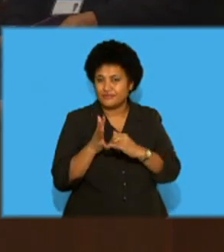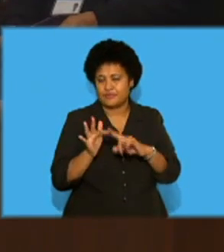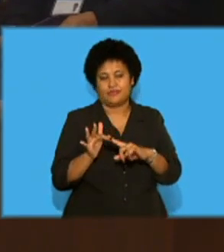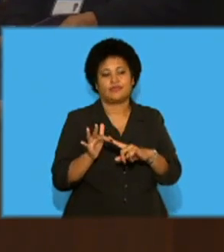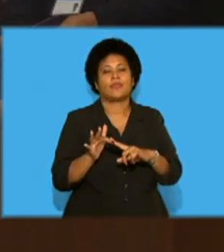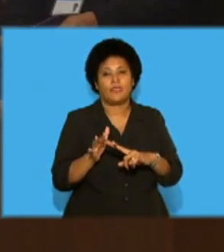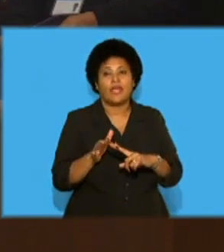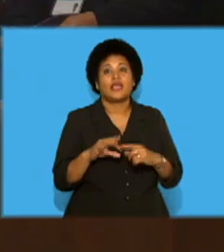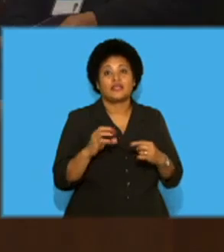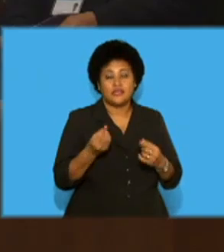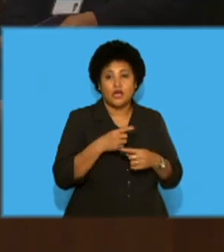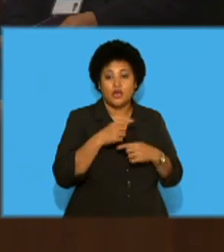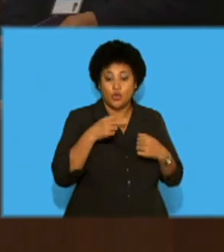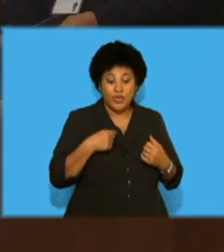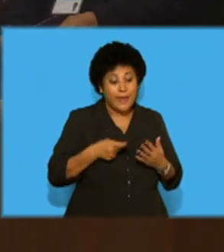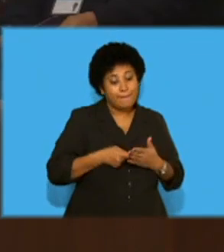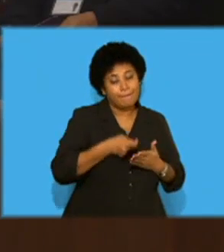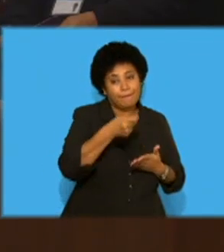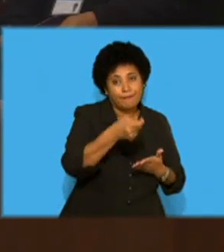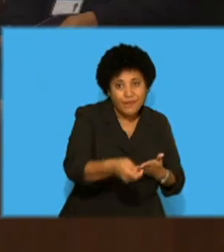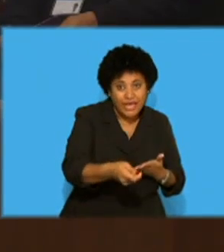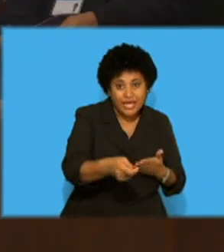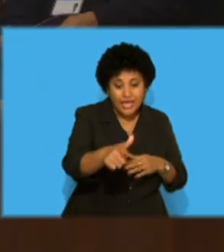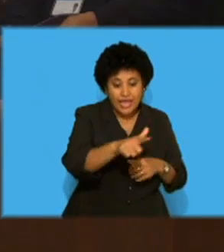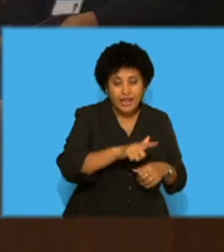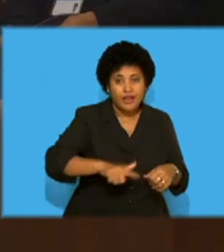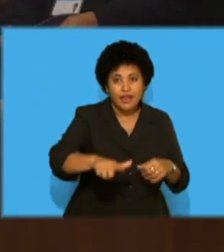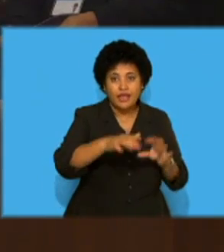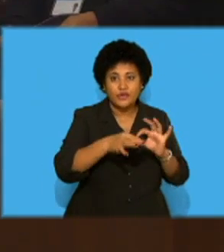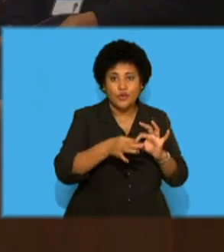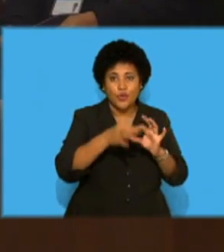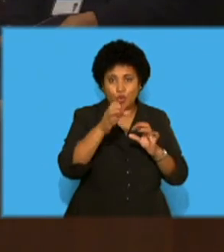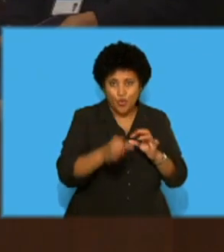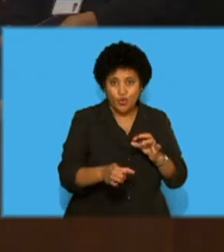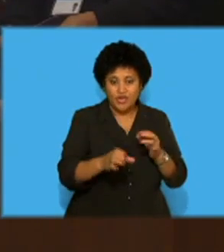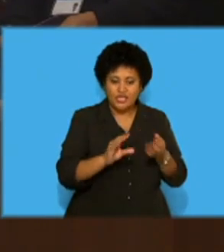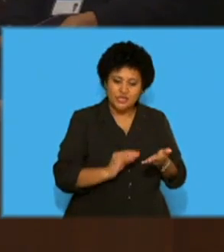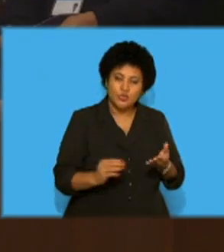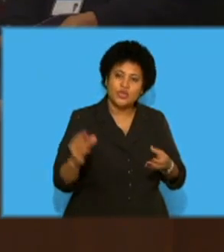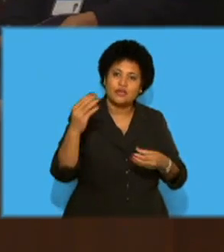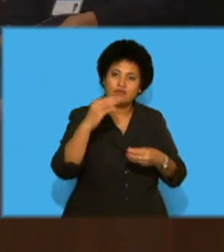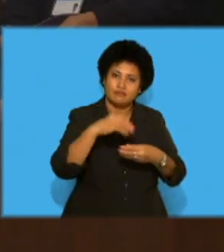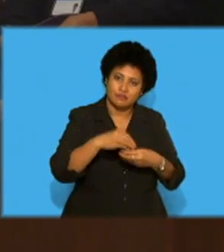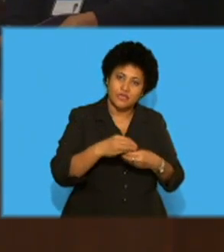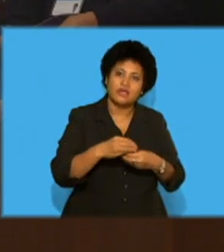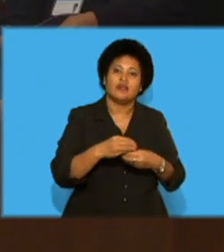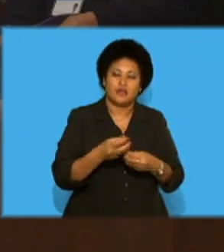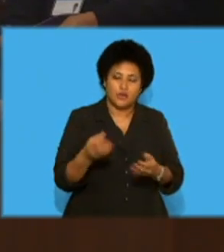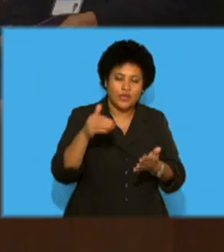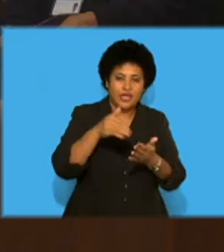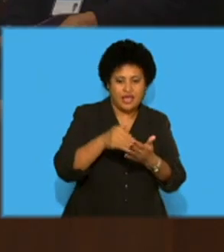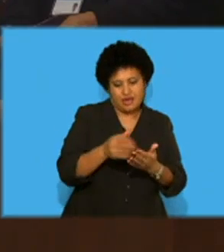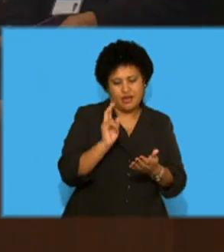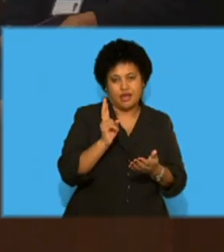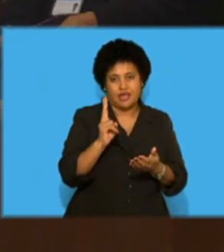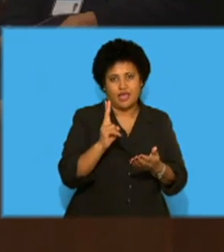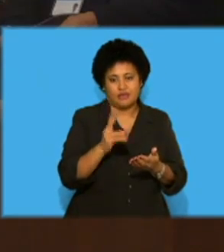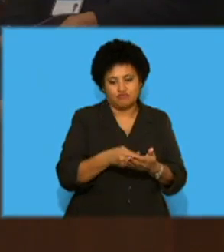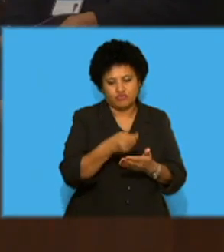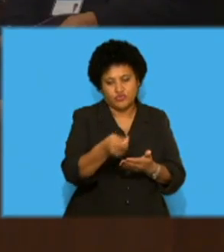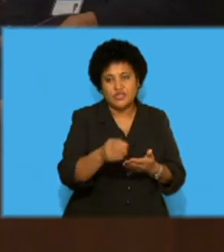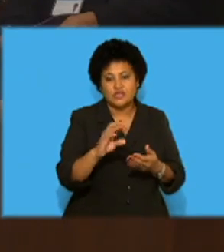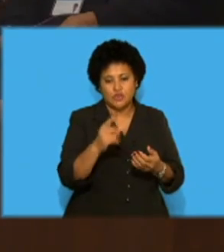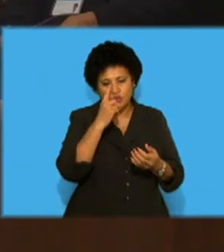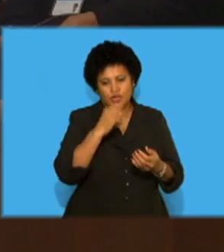we pay landowners an additional 4% on top of the 6% UCV to encourage landowners to renew their